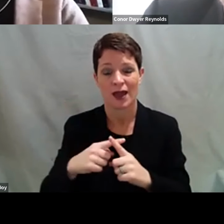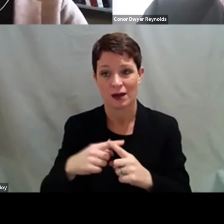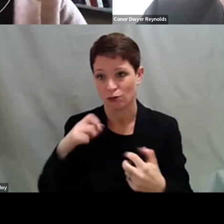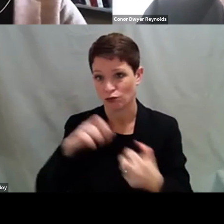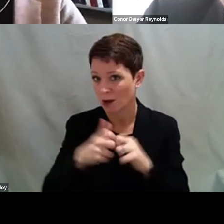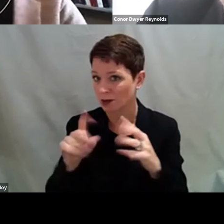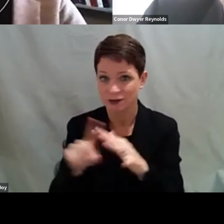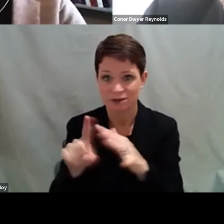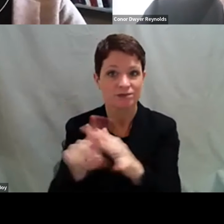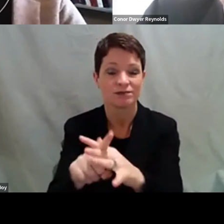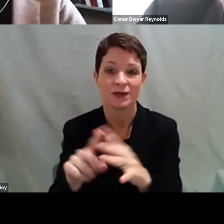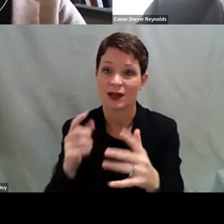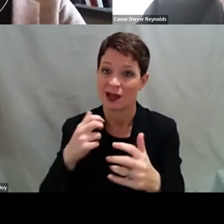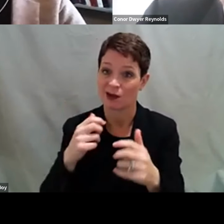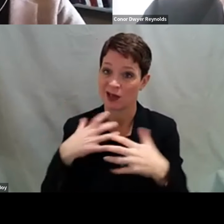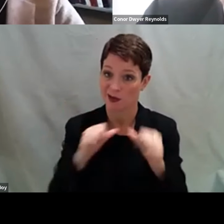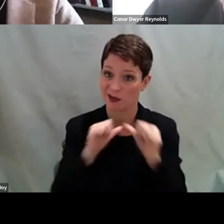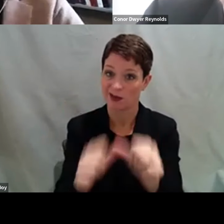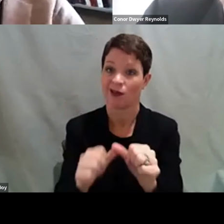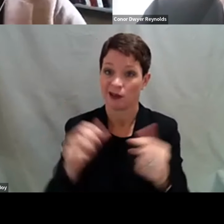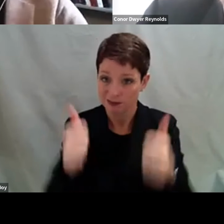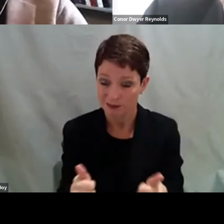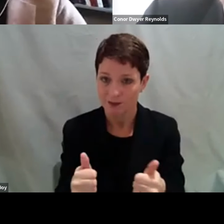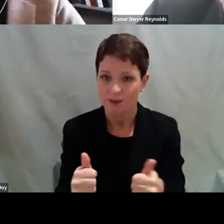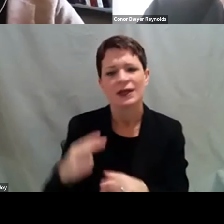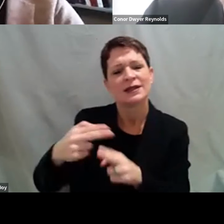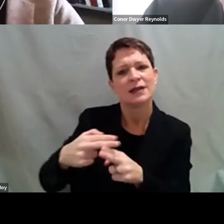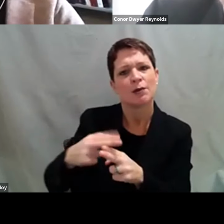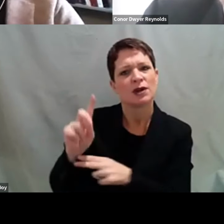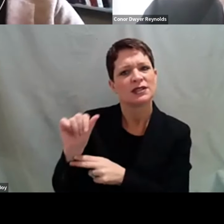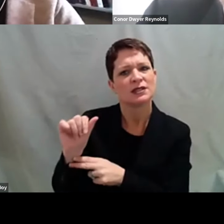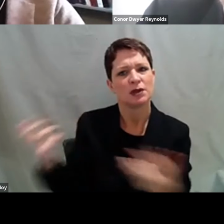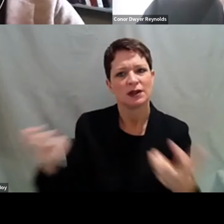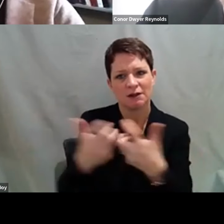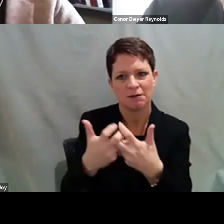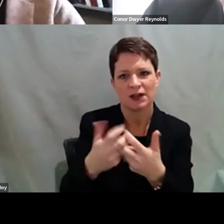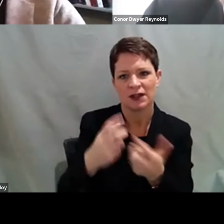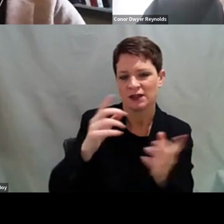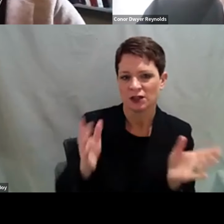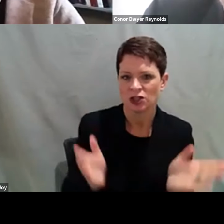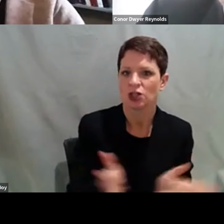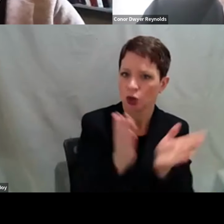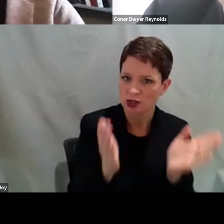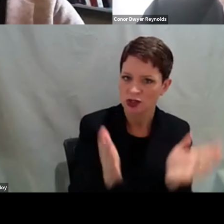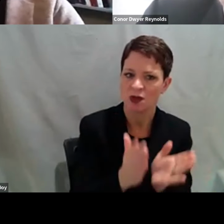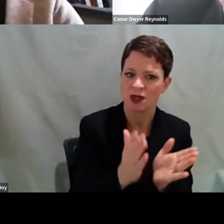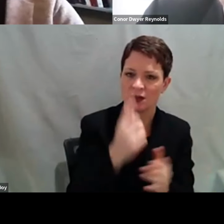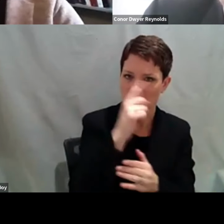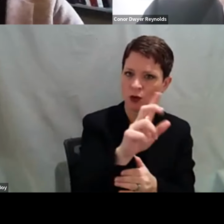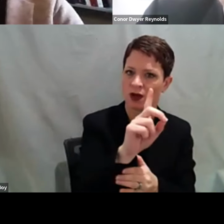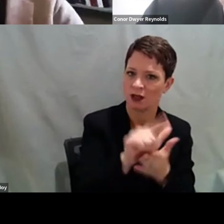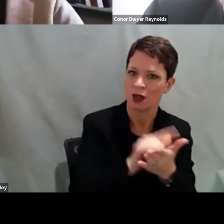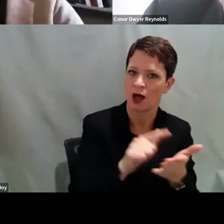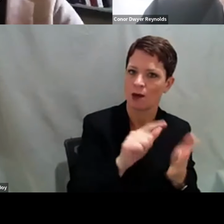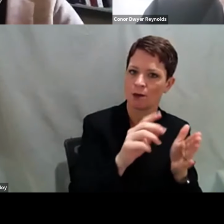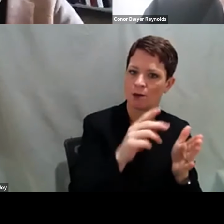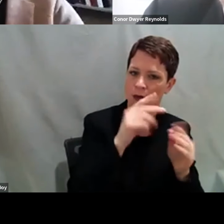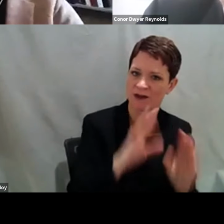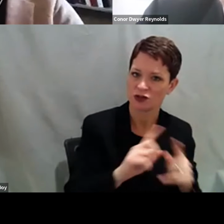complications. So how do we think about temporary disability fitting into the encouragement for law professors to